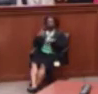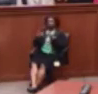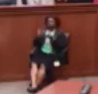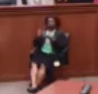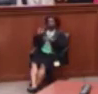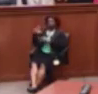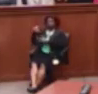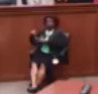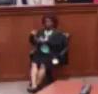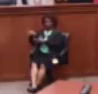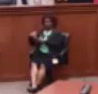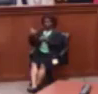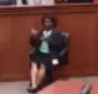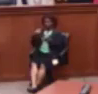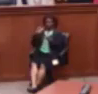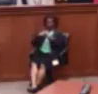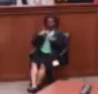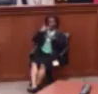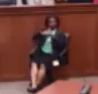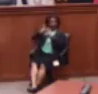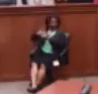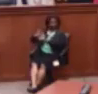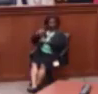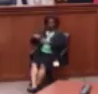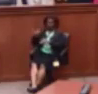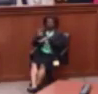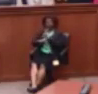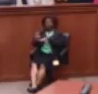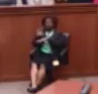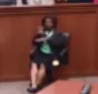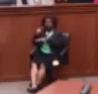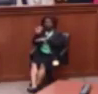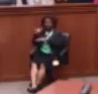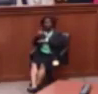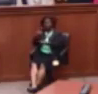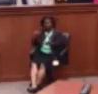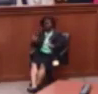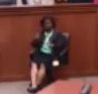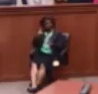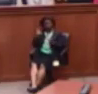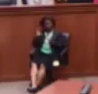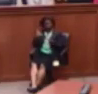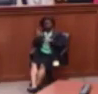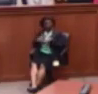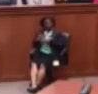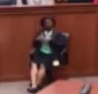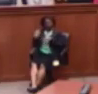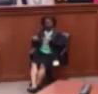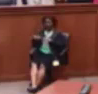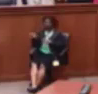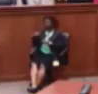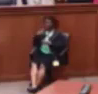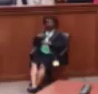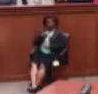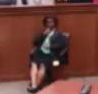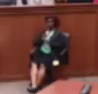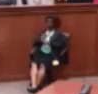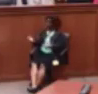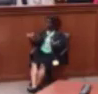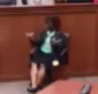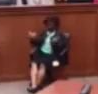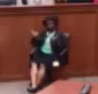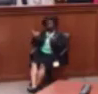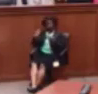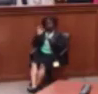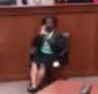going more, because now you're getting to go quarterly as a business and industry provider. And Chris is shaking his head, but he has committed that any business and industry partner that was previously part of a regional